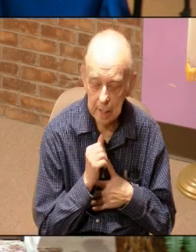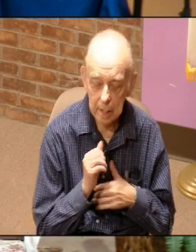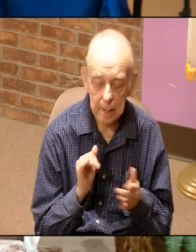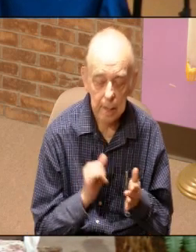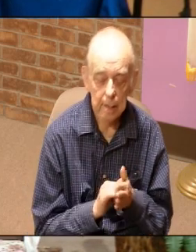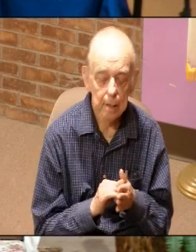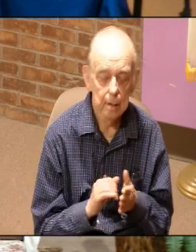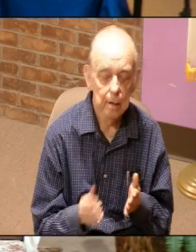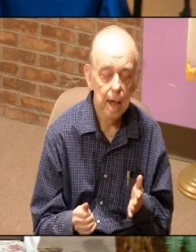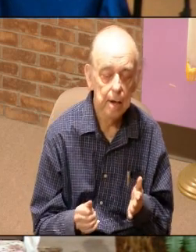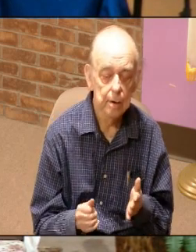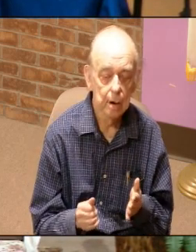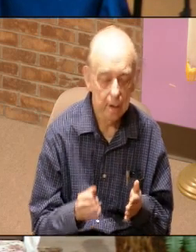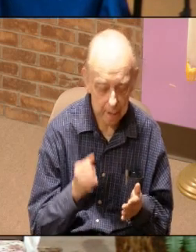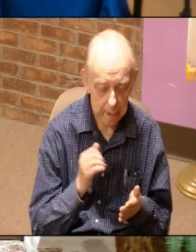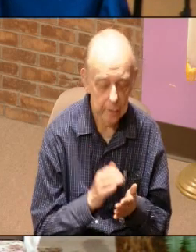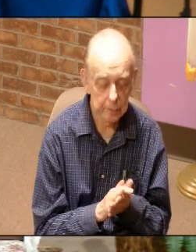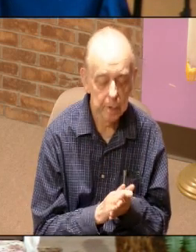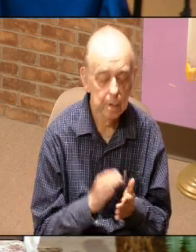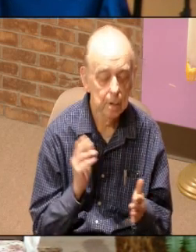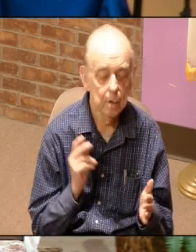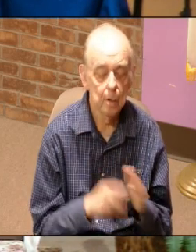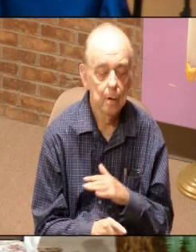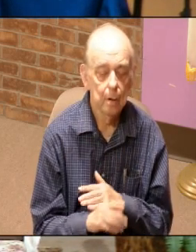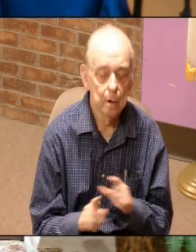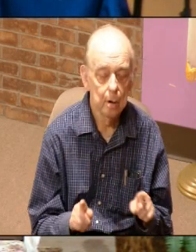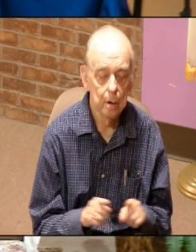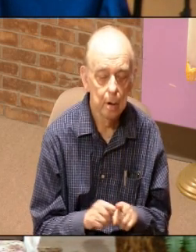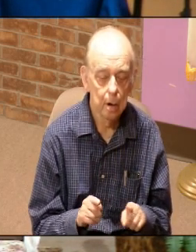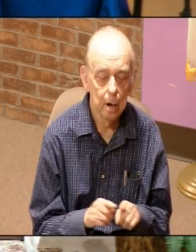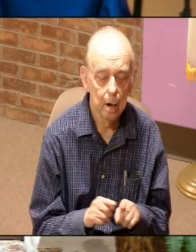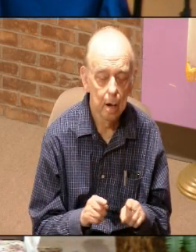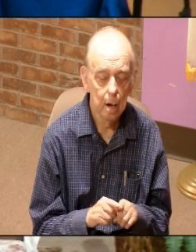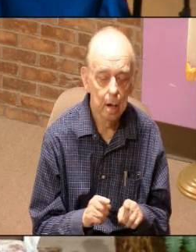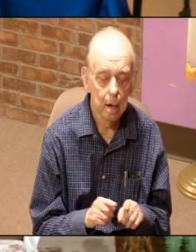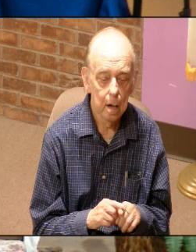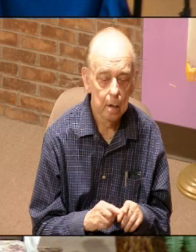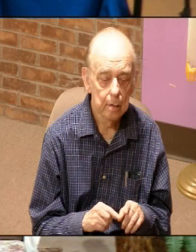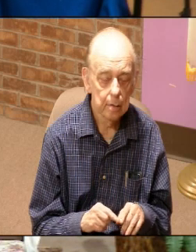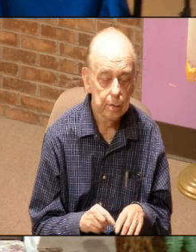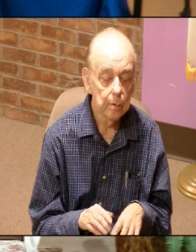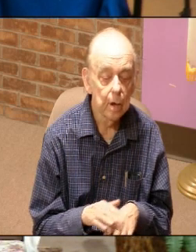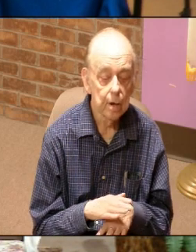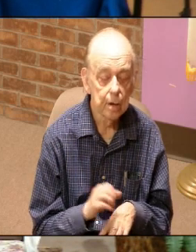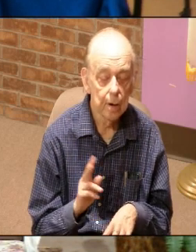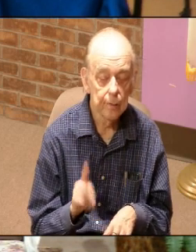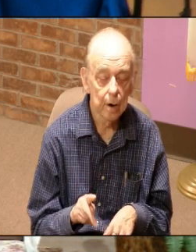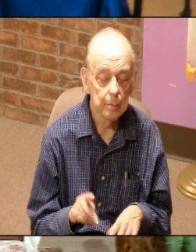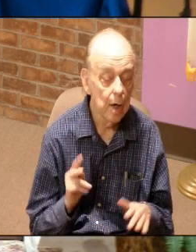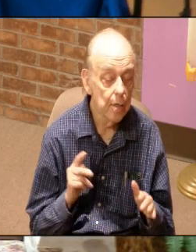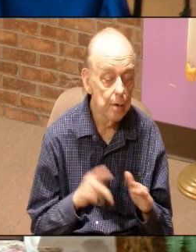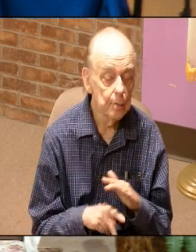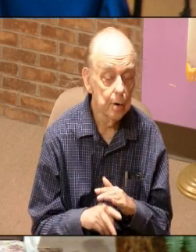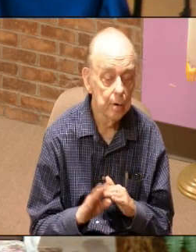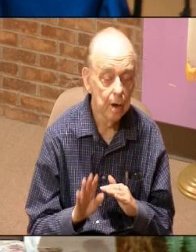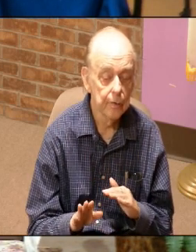commit or murdered, and also covering, trying to cover up the murder.